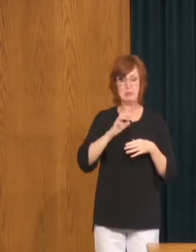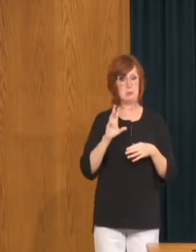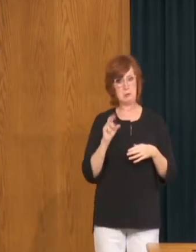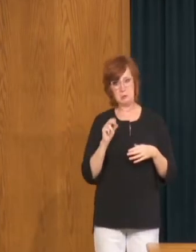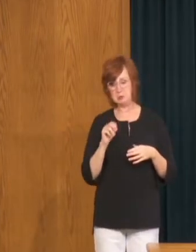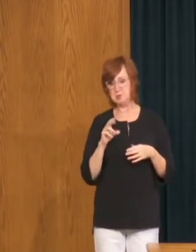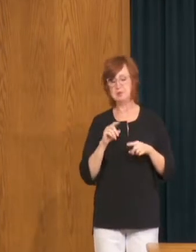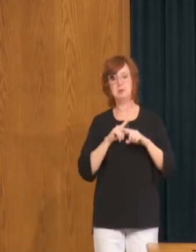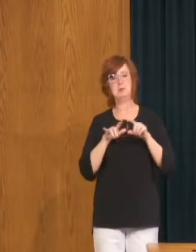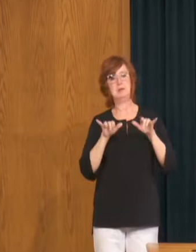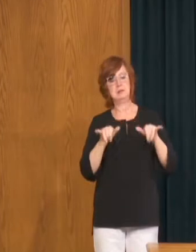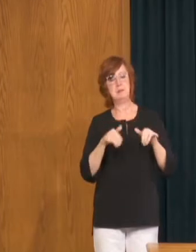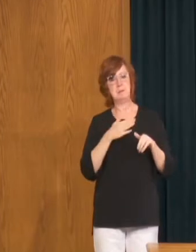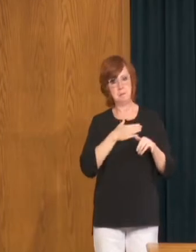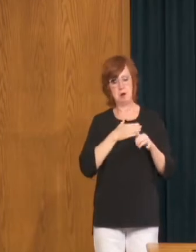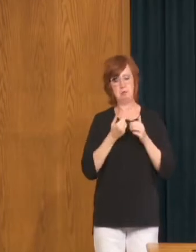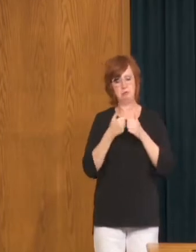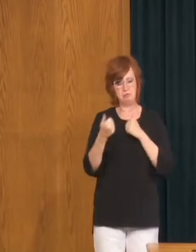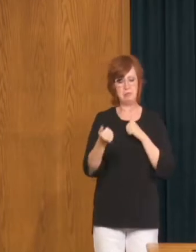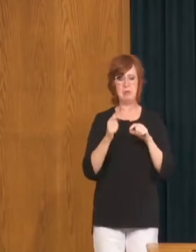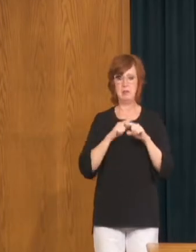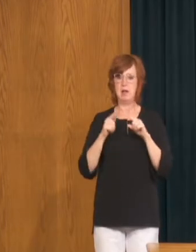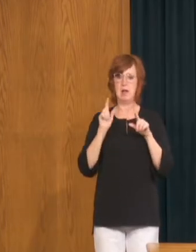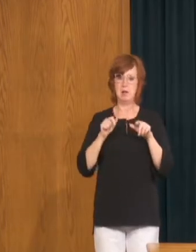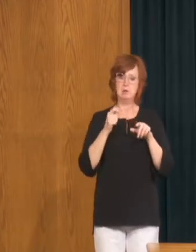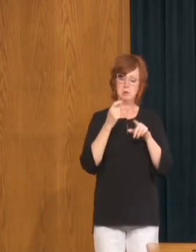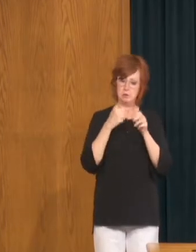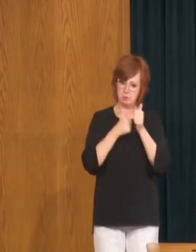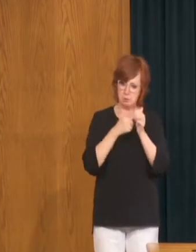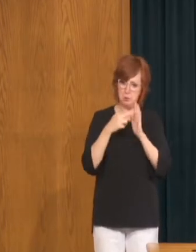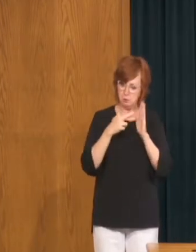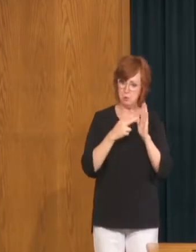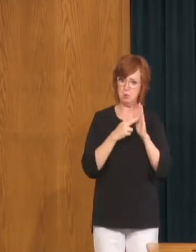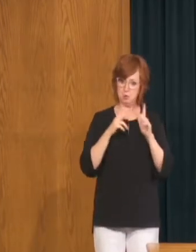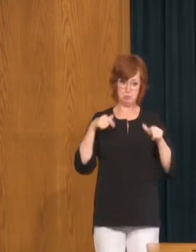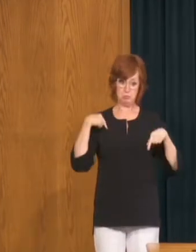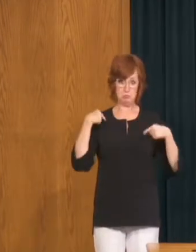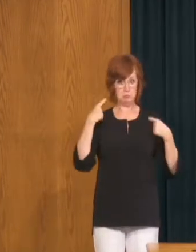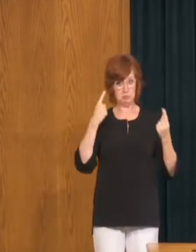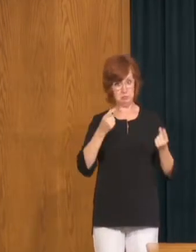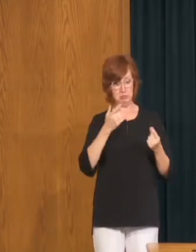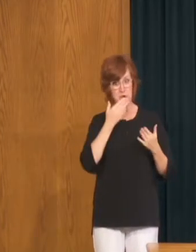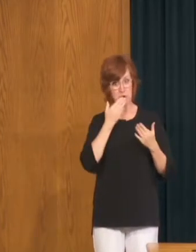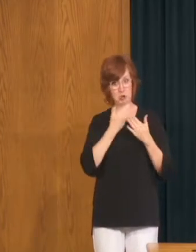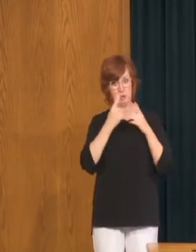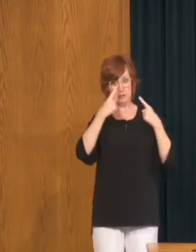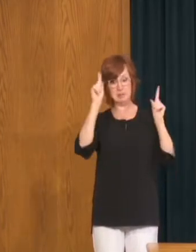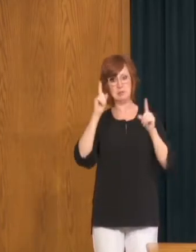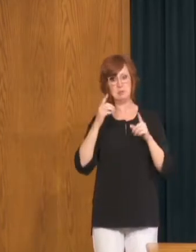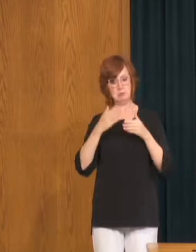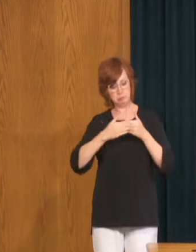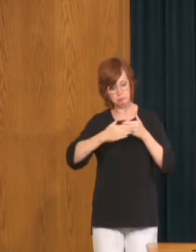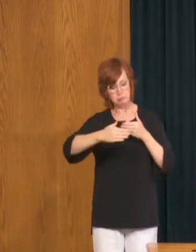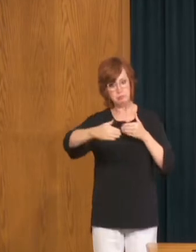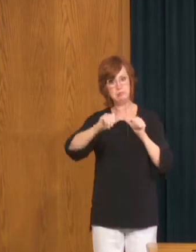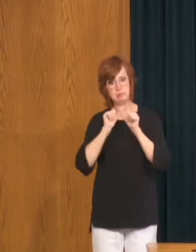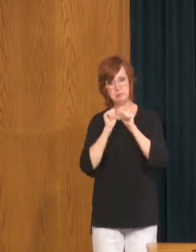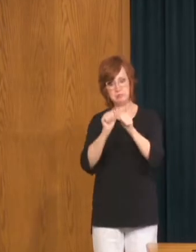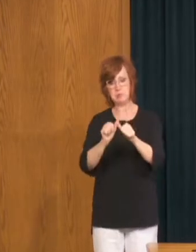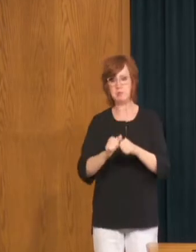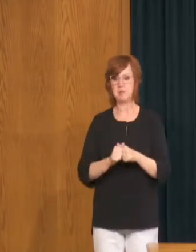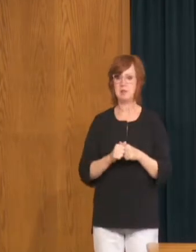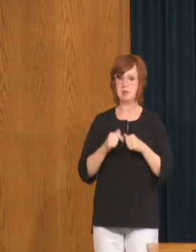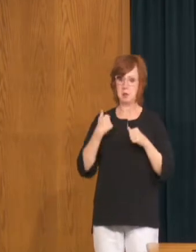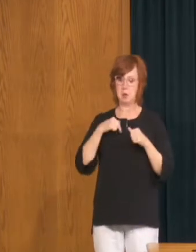working if we continue to practice them. With our case numbers remaining low and almost everything now reopened in